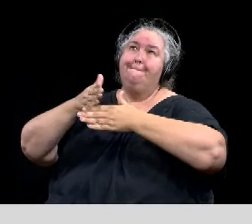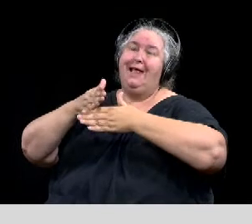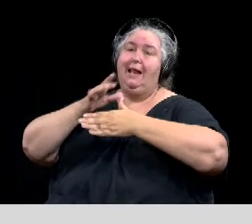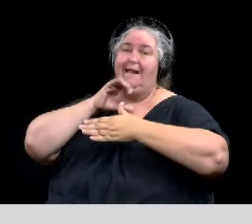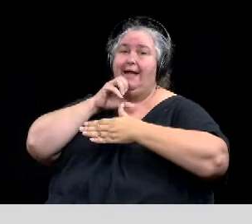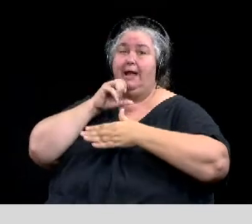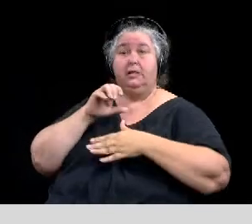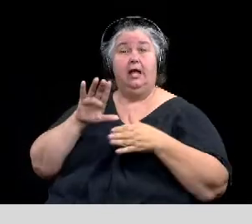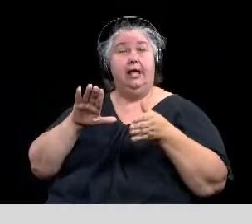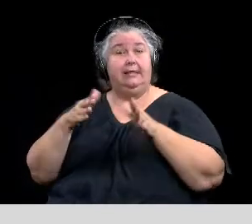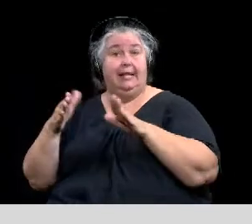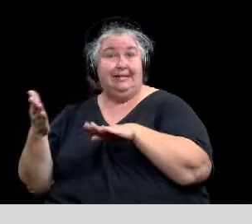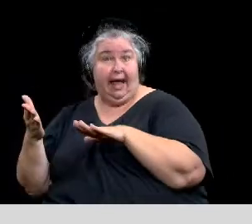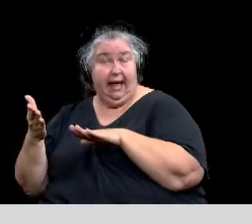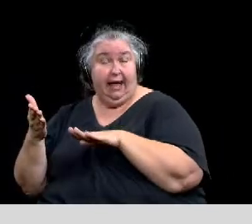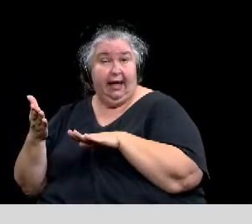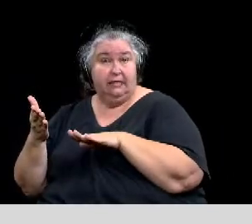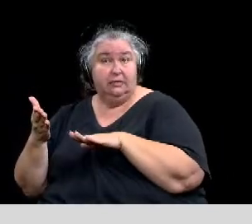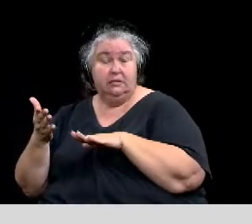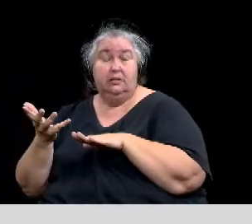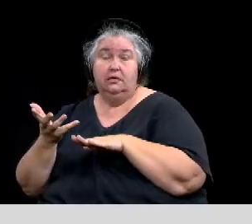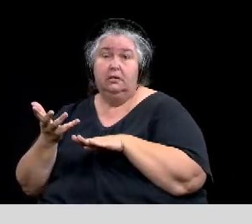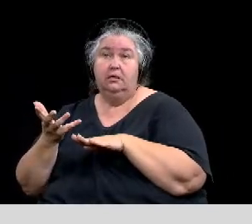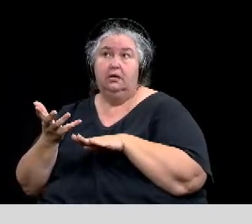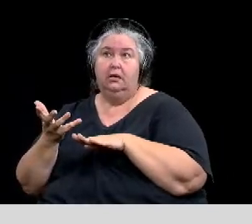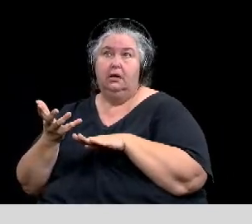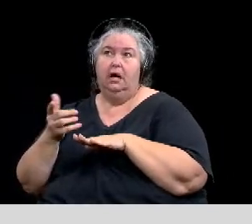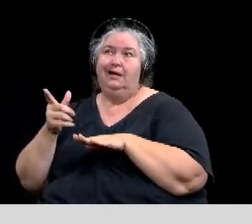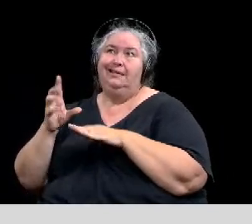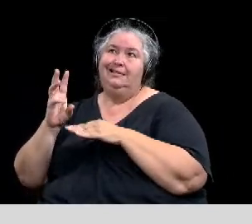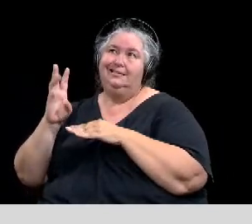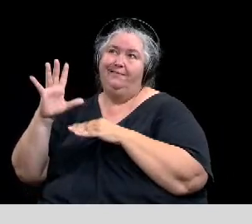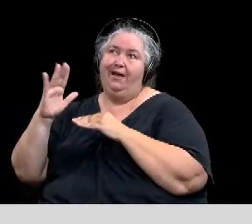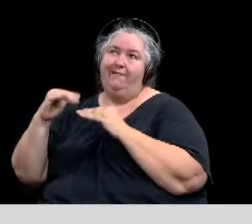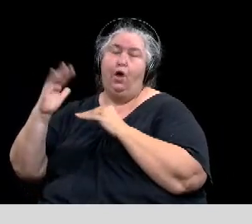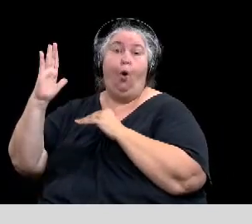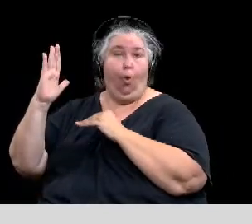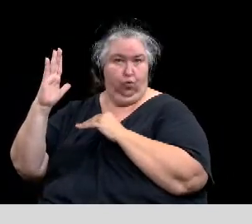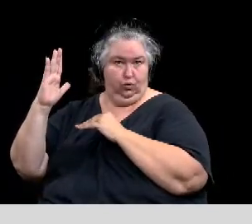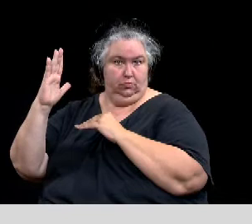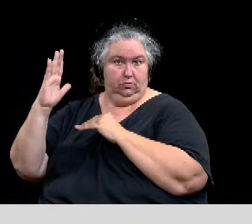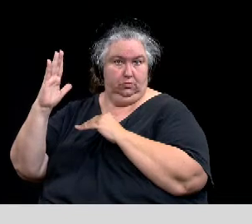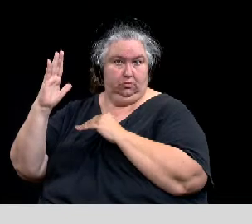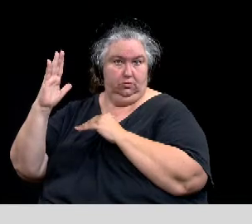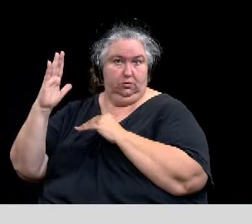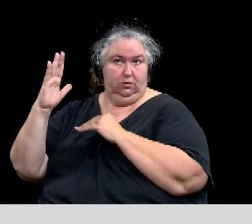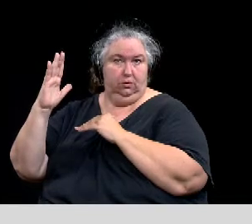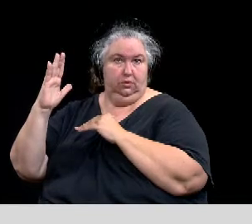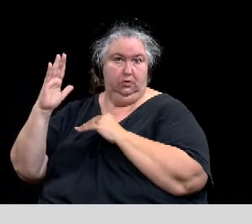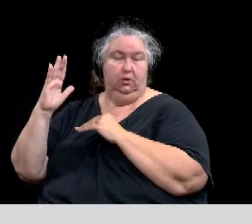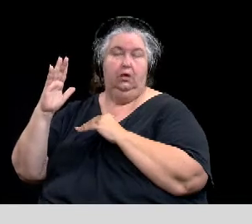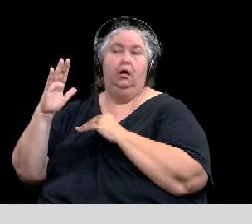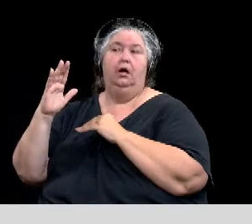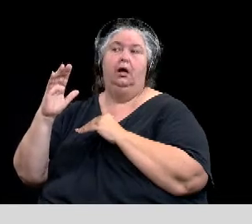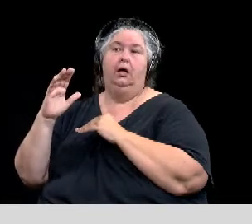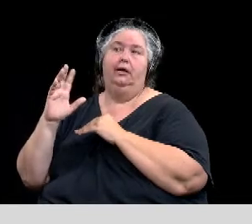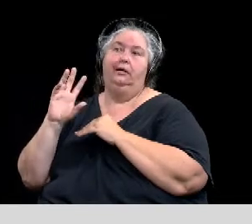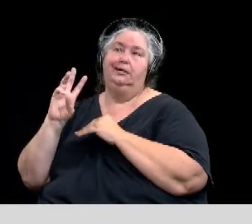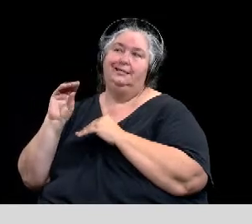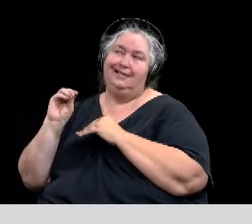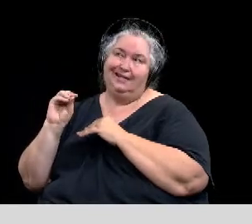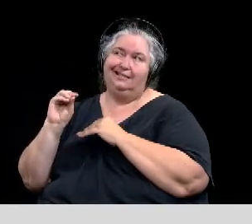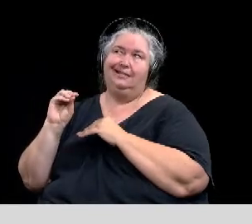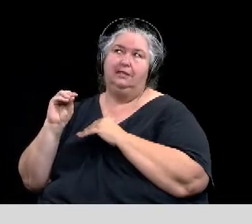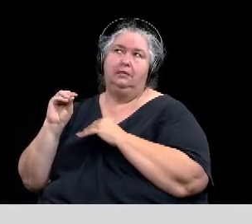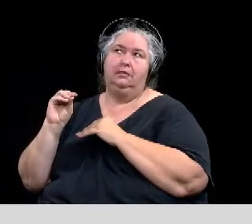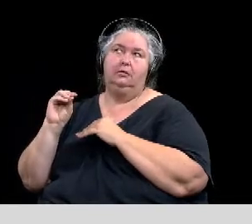are in those who are 60 and older. 85% are here in the 60-year-old and older range.